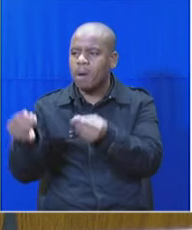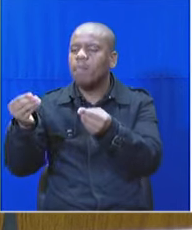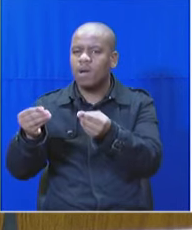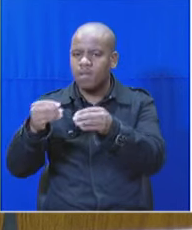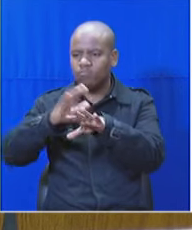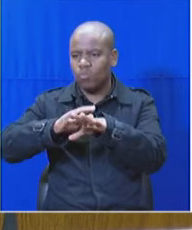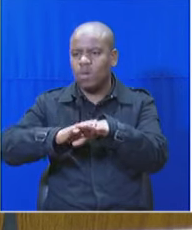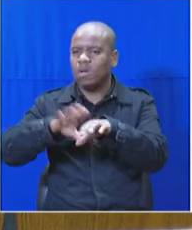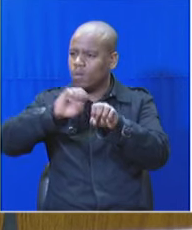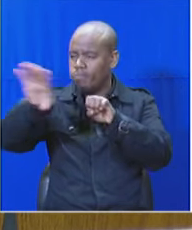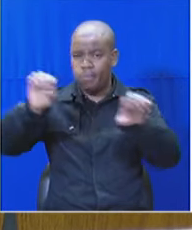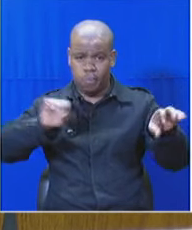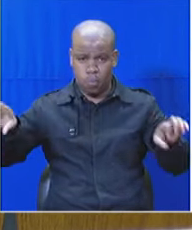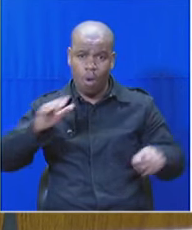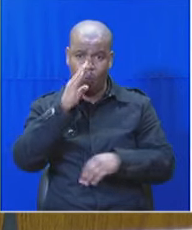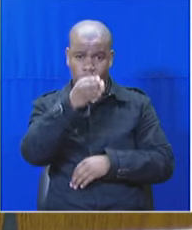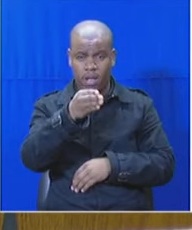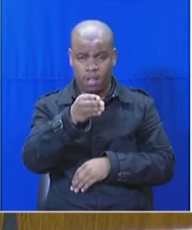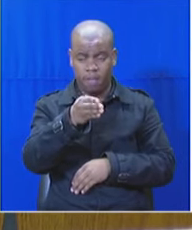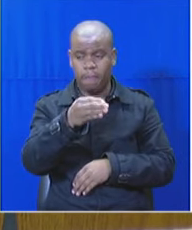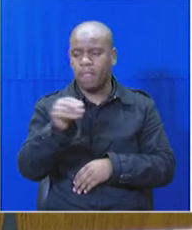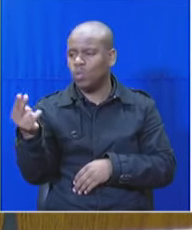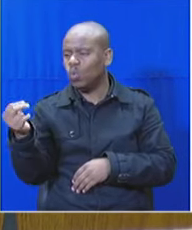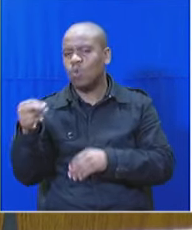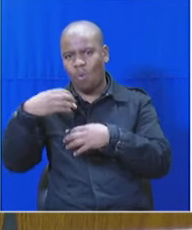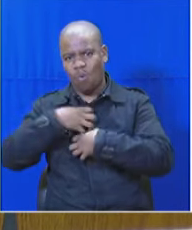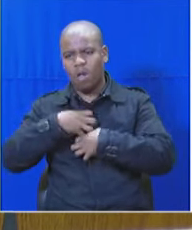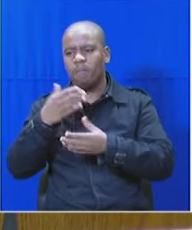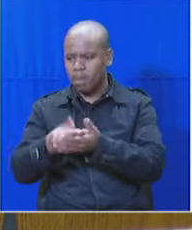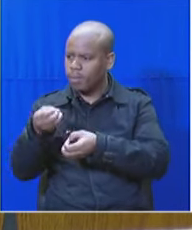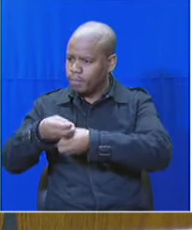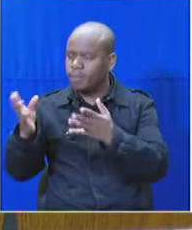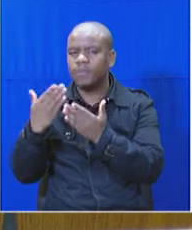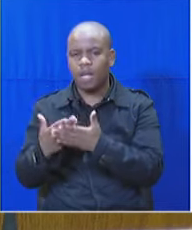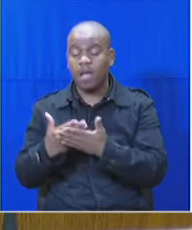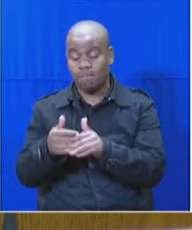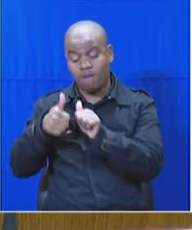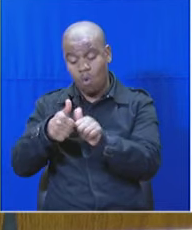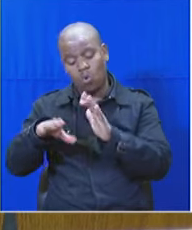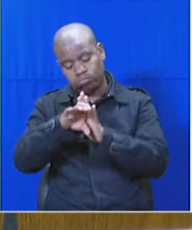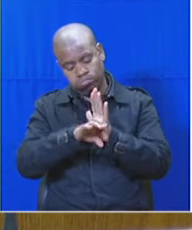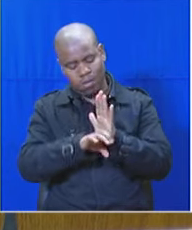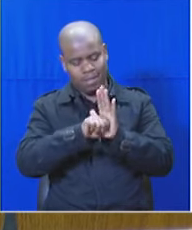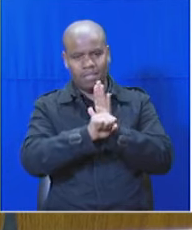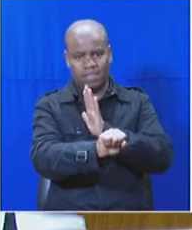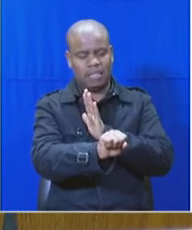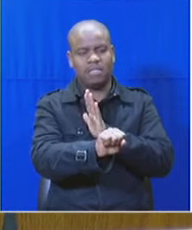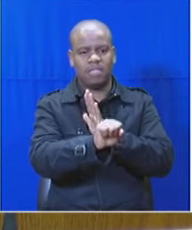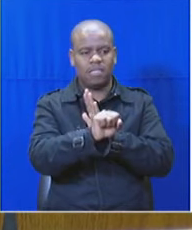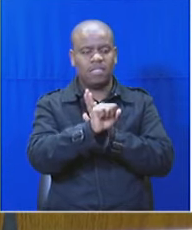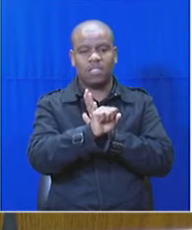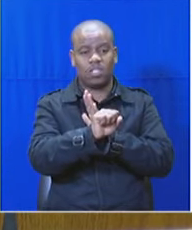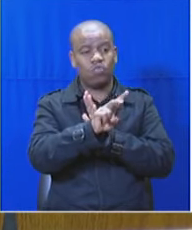and compensation will be on the basis of the just and equitable principle enshrined in Section 25(3) of our Constitution.